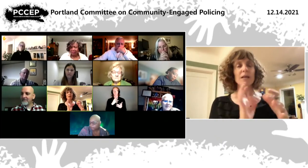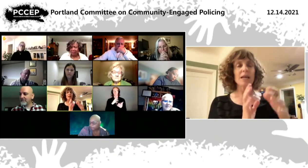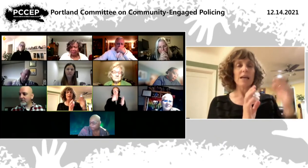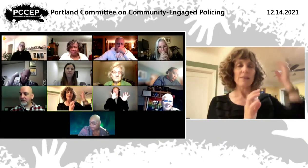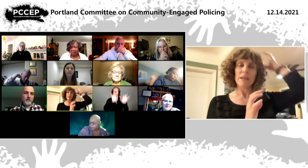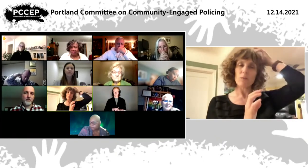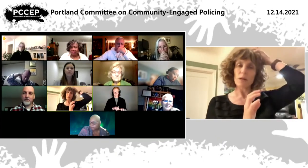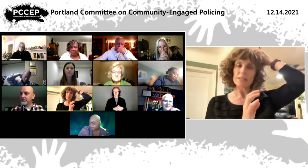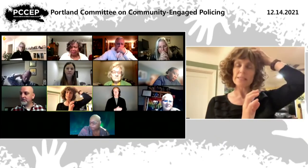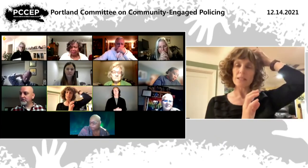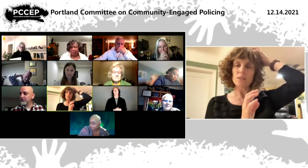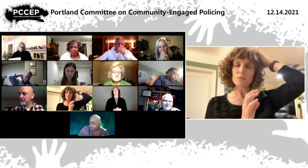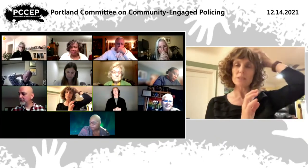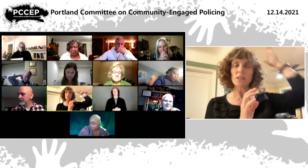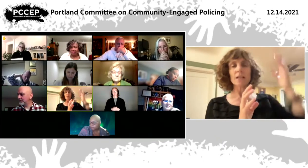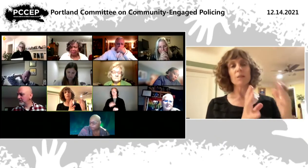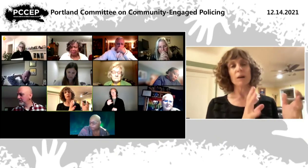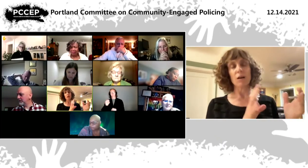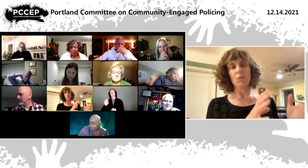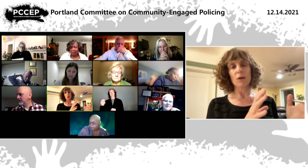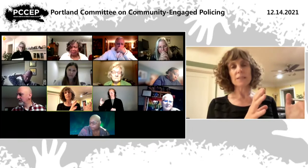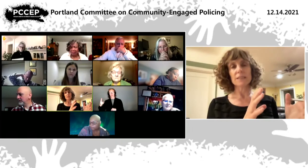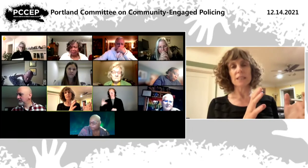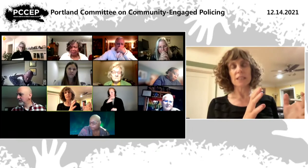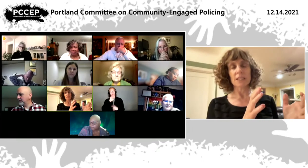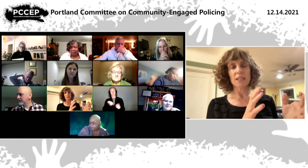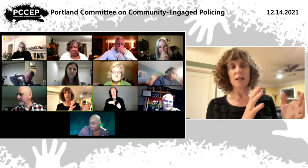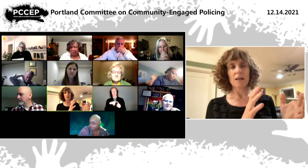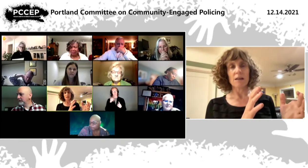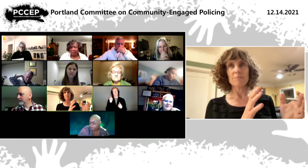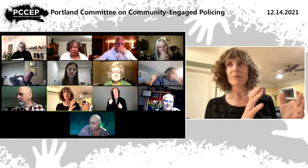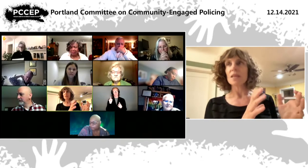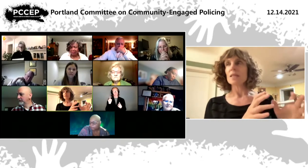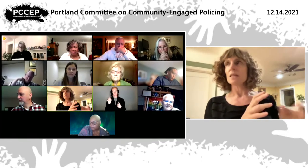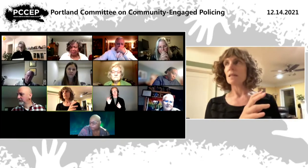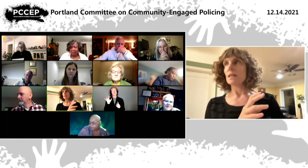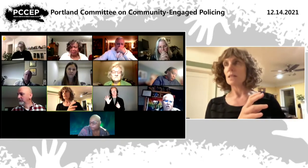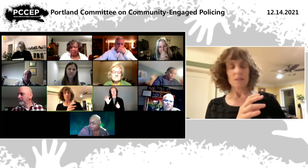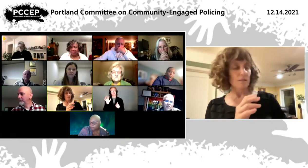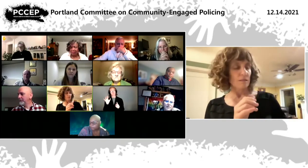up. And then what Sarah was talking about was